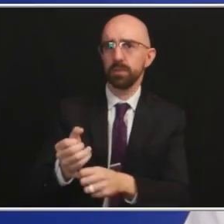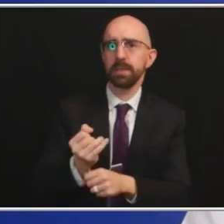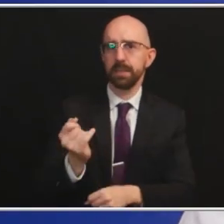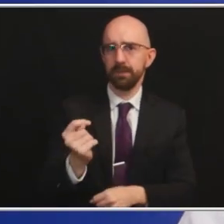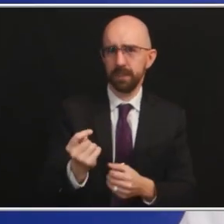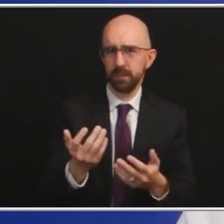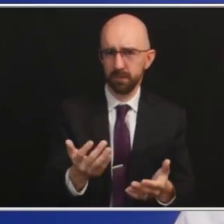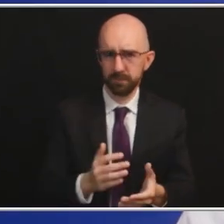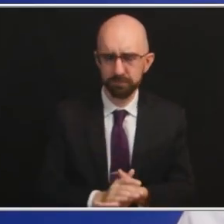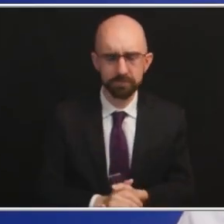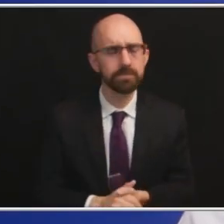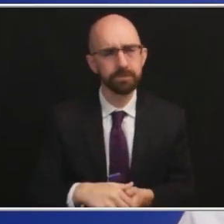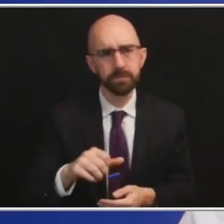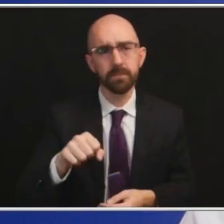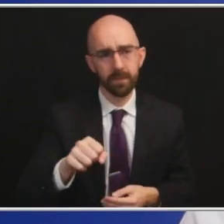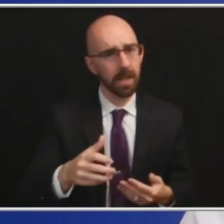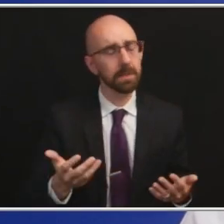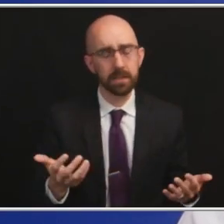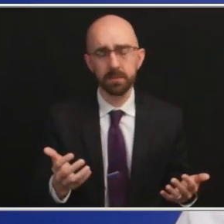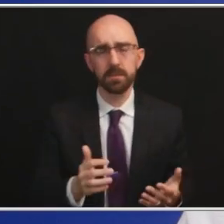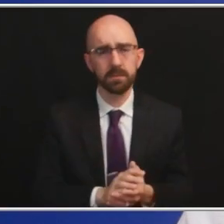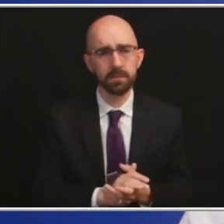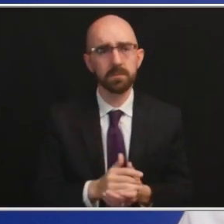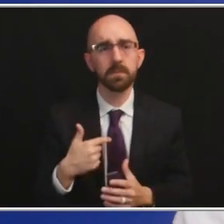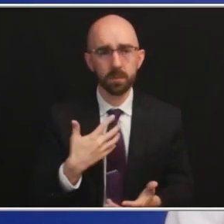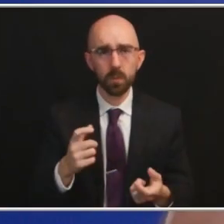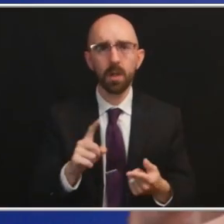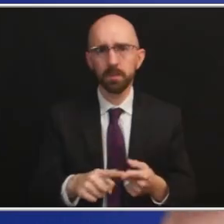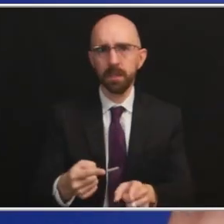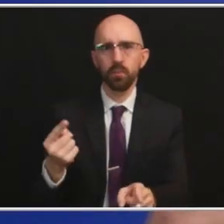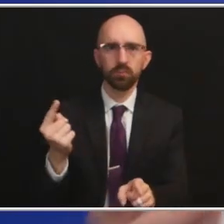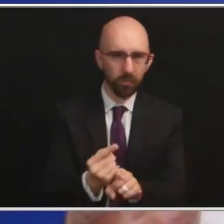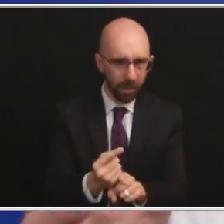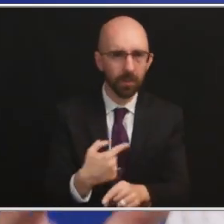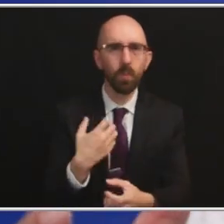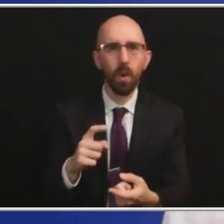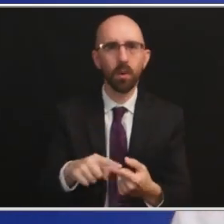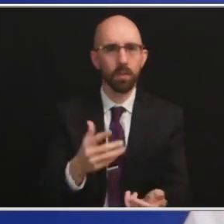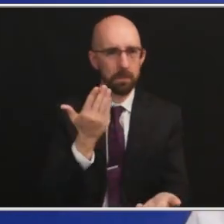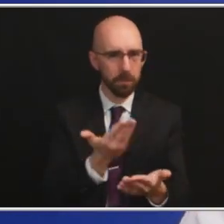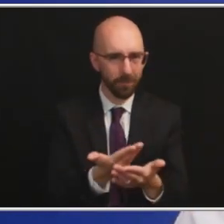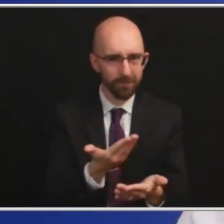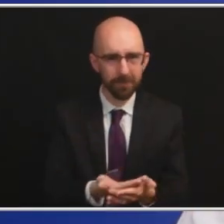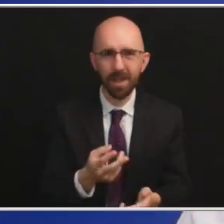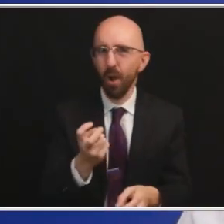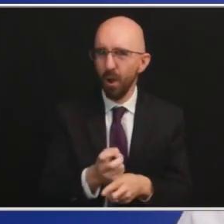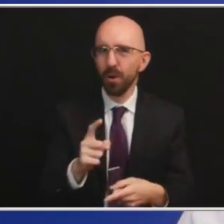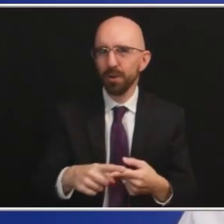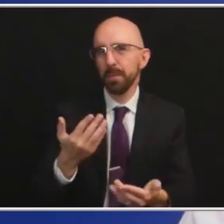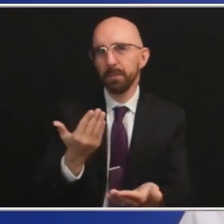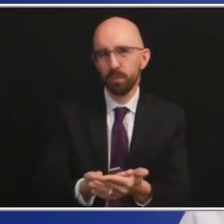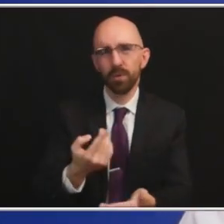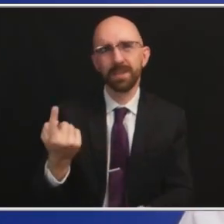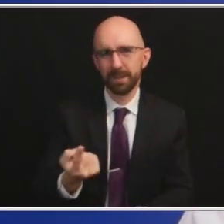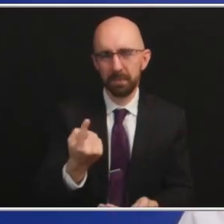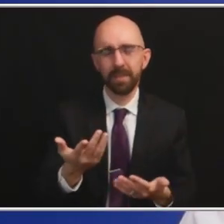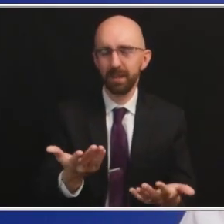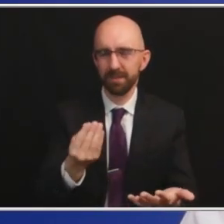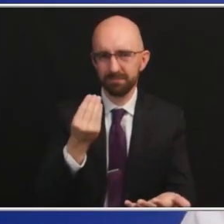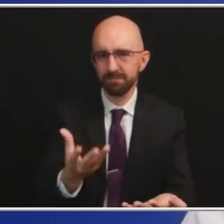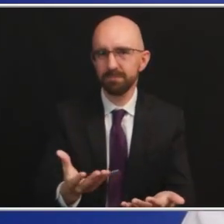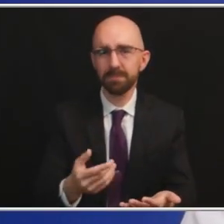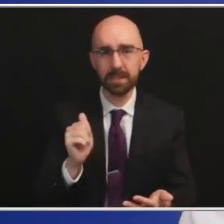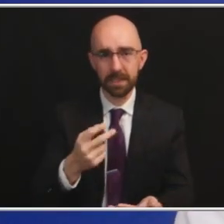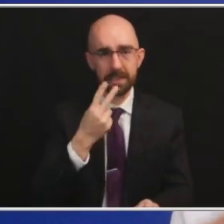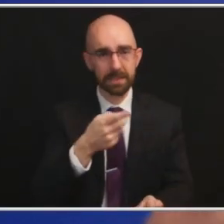Yeah, I mean, we want to be right. We want to prove. It's really hard to prove something. And you can see these are the